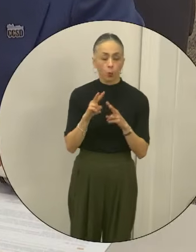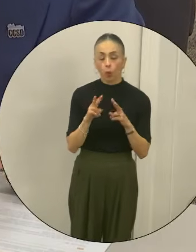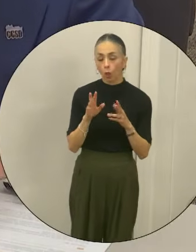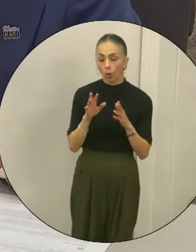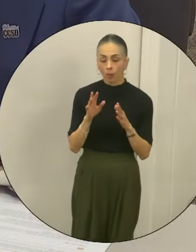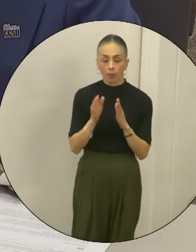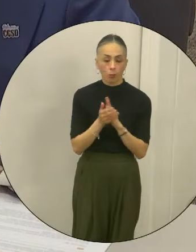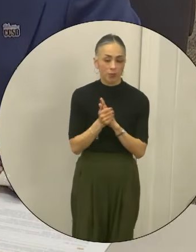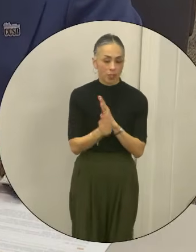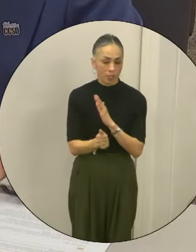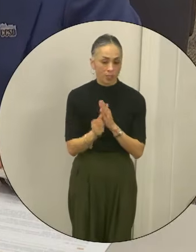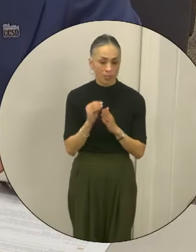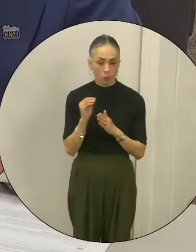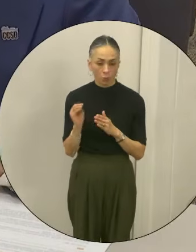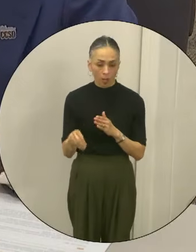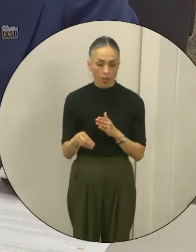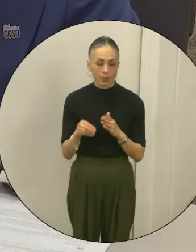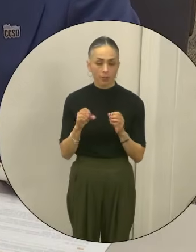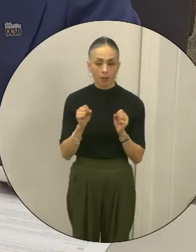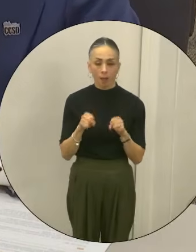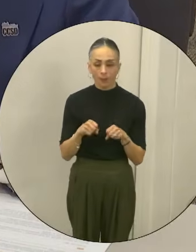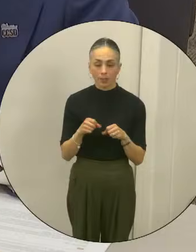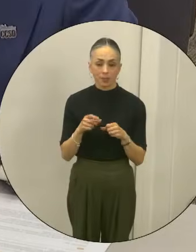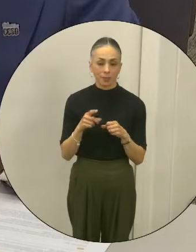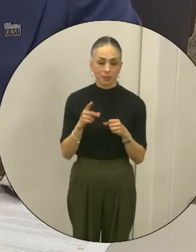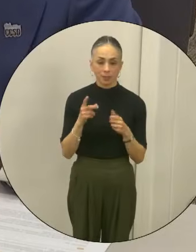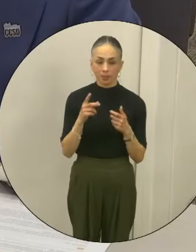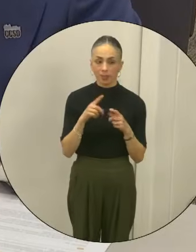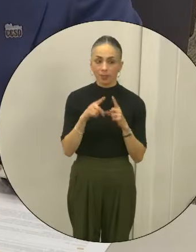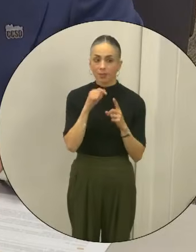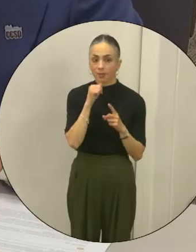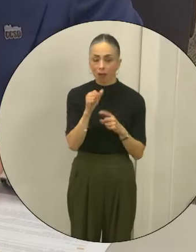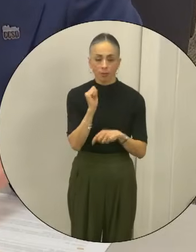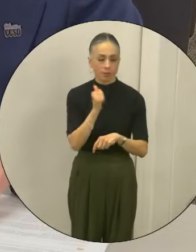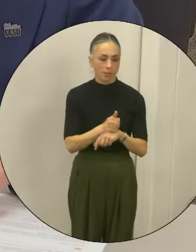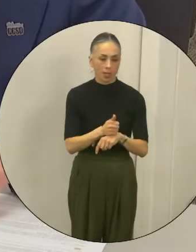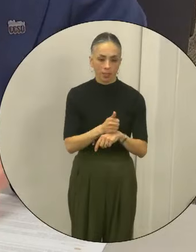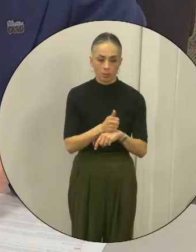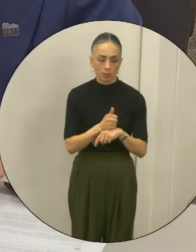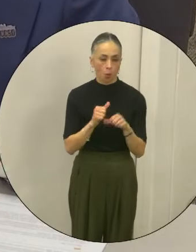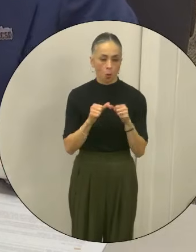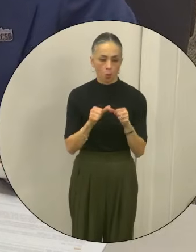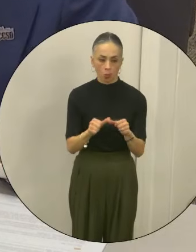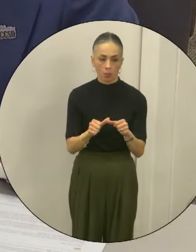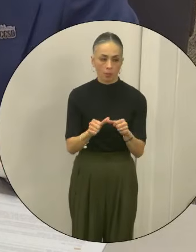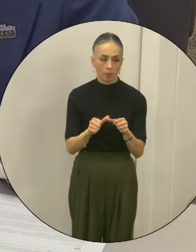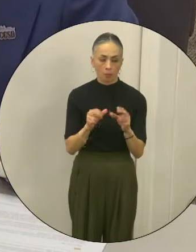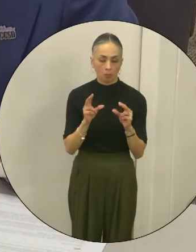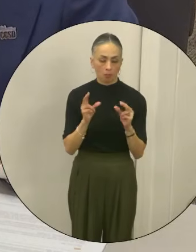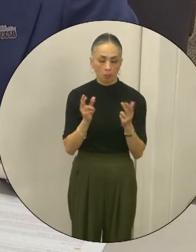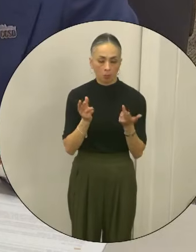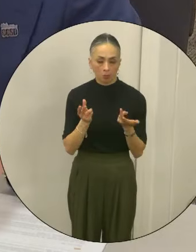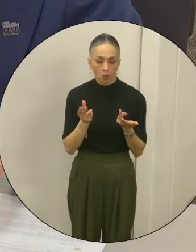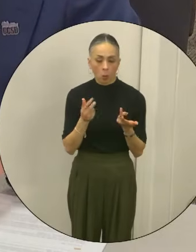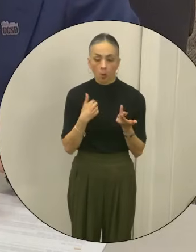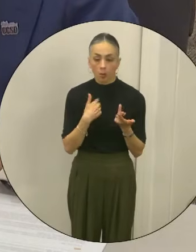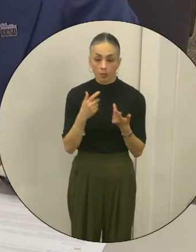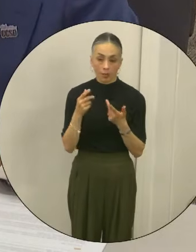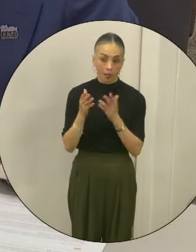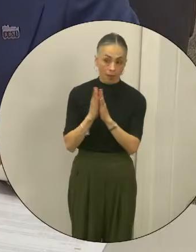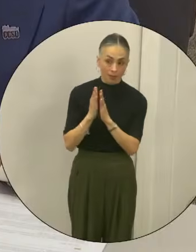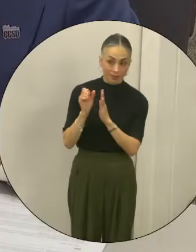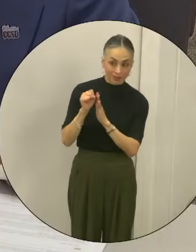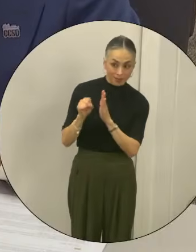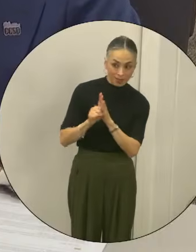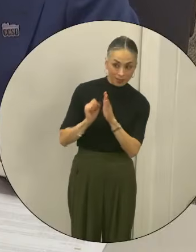rates, competency-based learning, et cetera. But it is not set in stone by any means yet. Nor would we look for the state to set a policy like